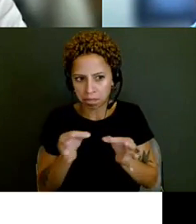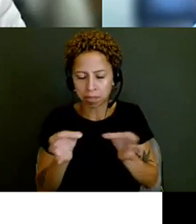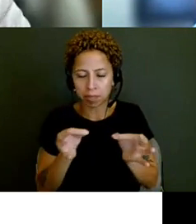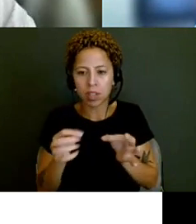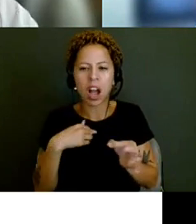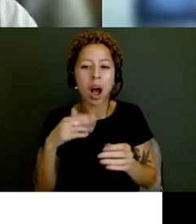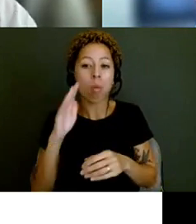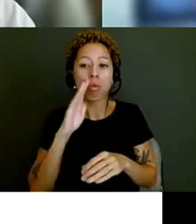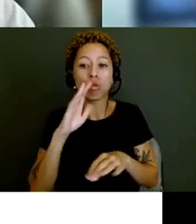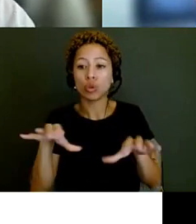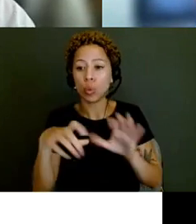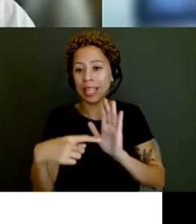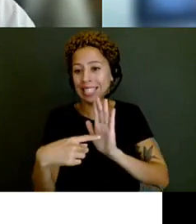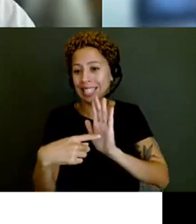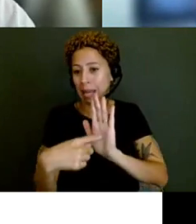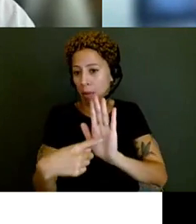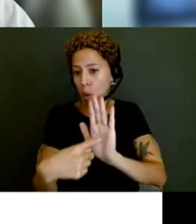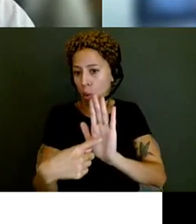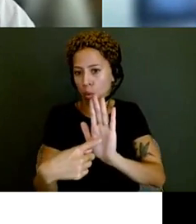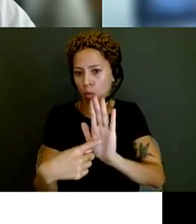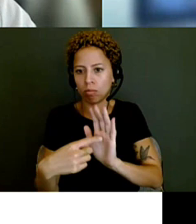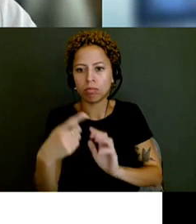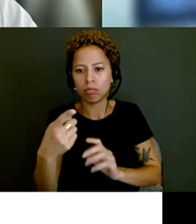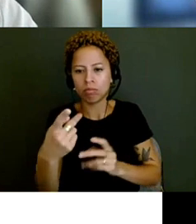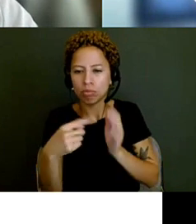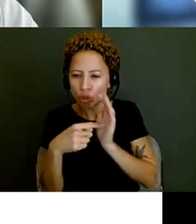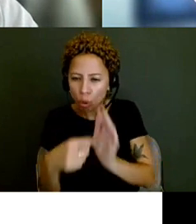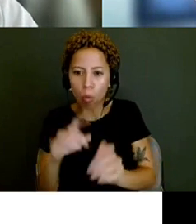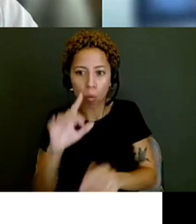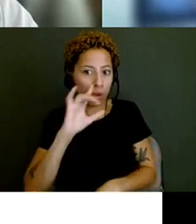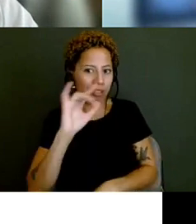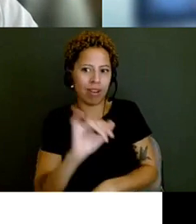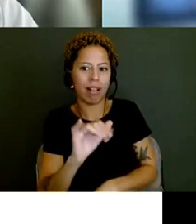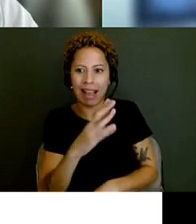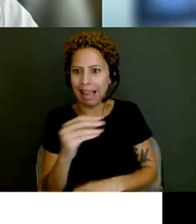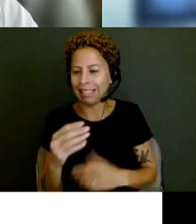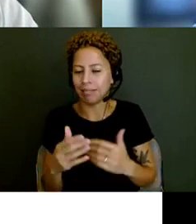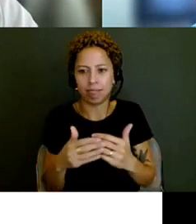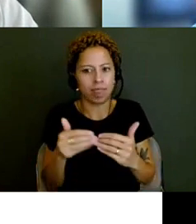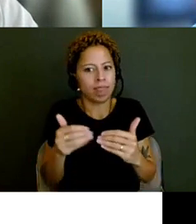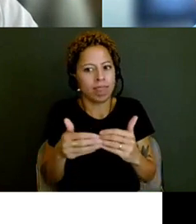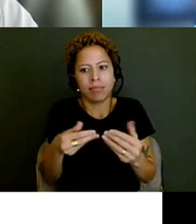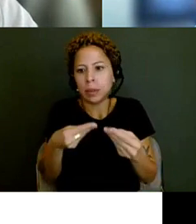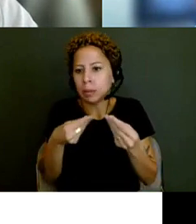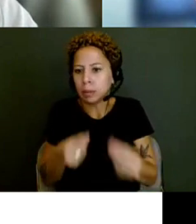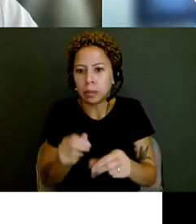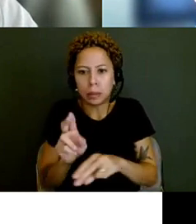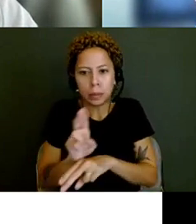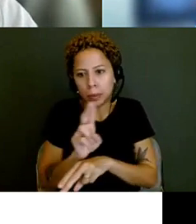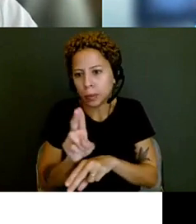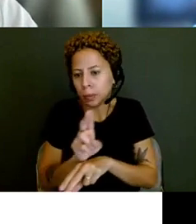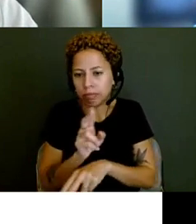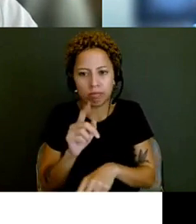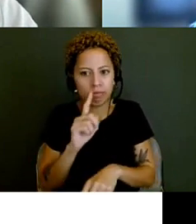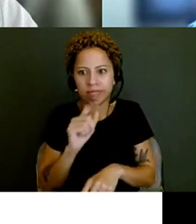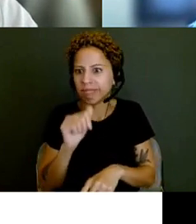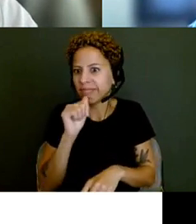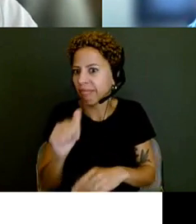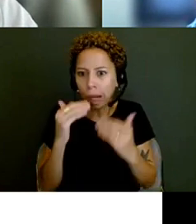really to perform an extensive walkthrough, but instead to kind of show you how easy it is to use, how unintimidating it